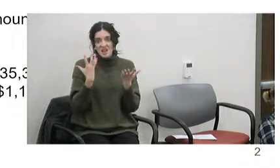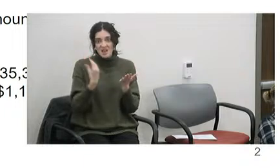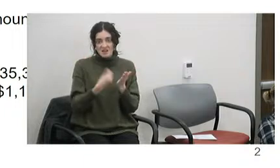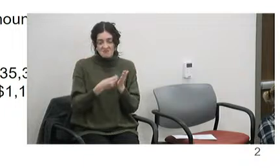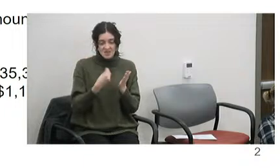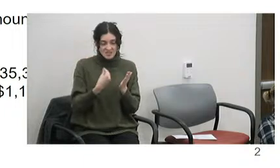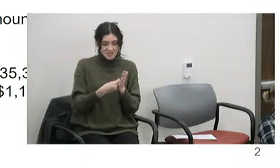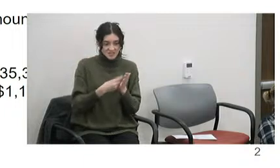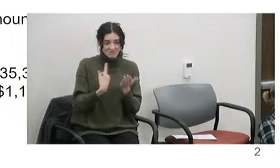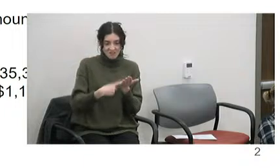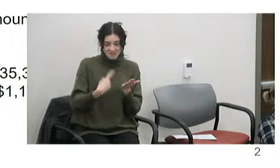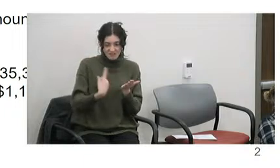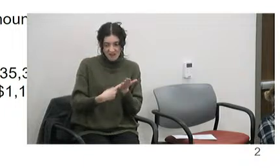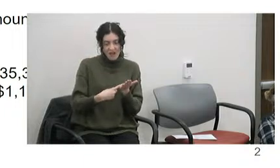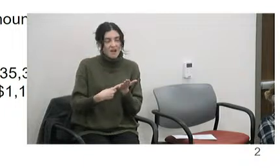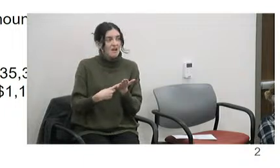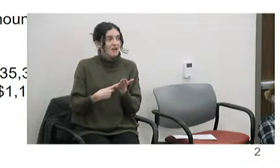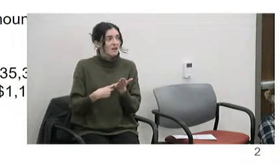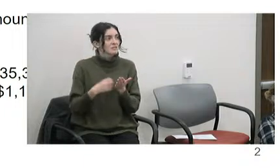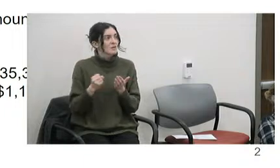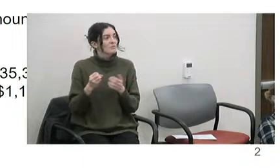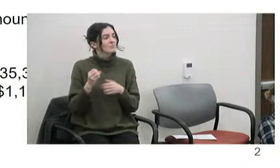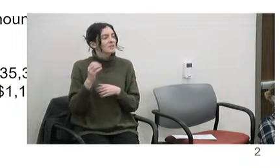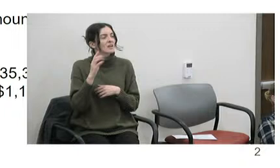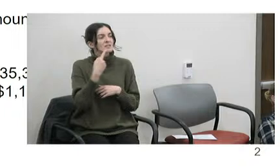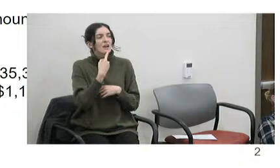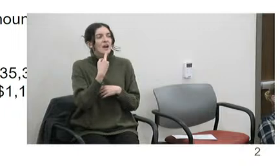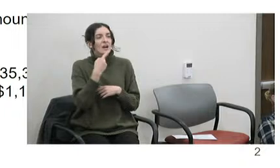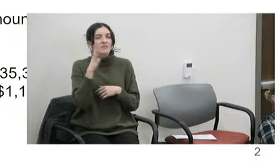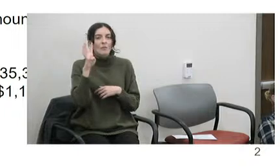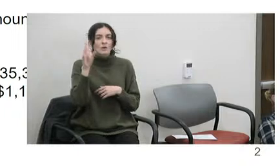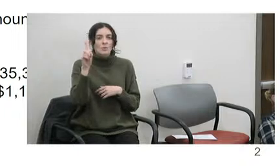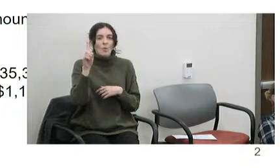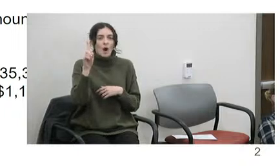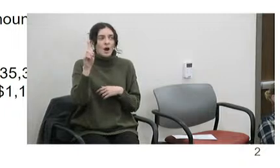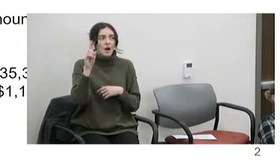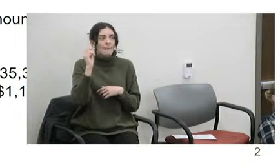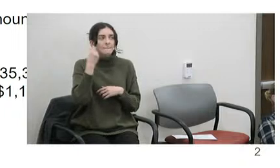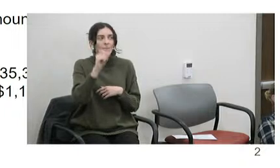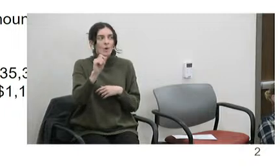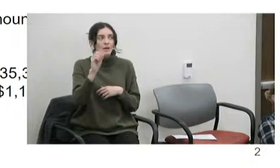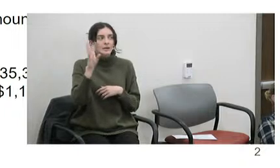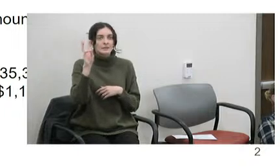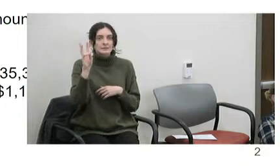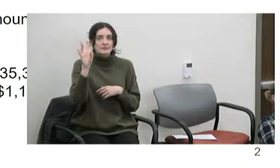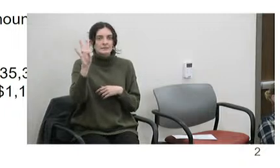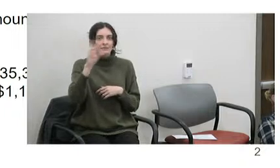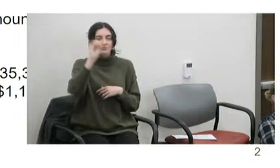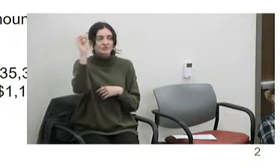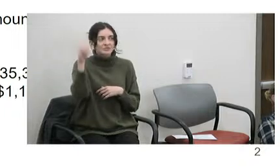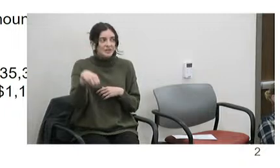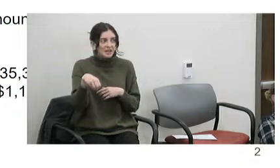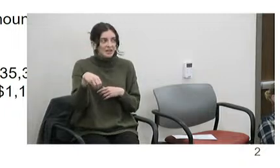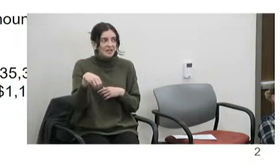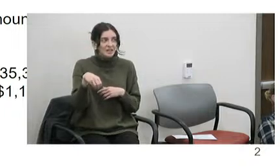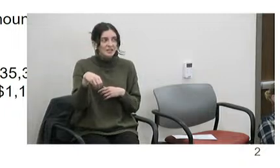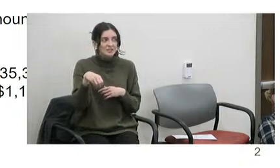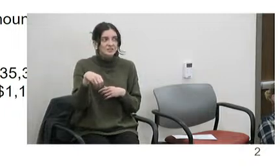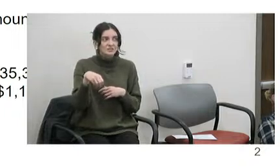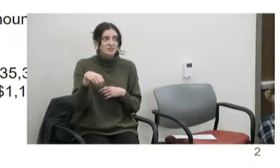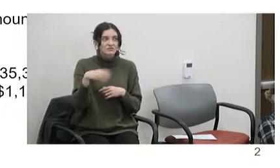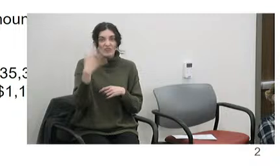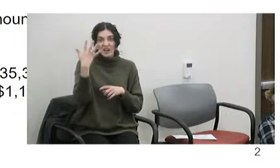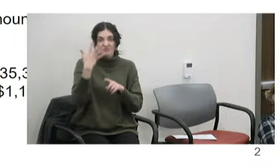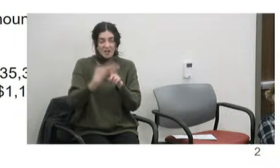overlook. As we look at 41.67% through fiscal year 24, which is 5 months, all funds are